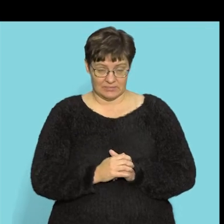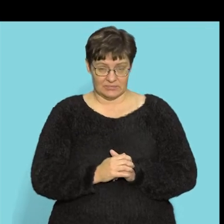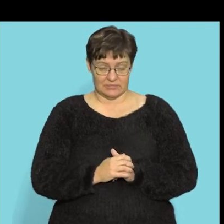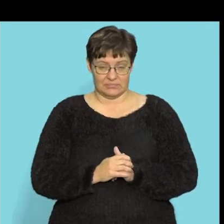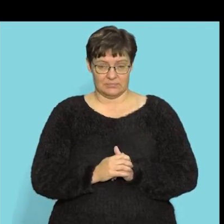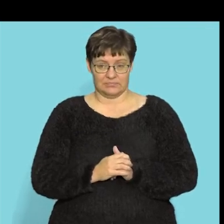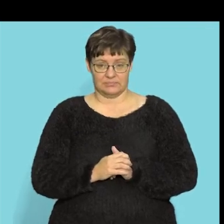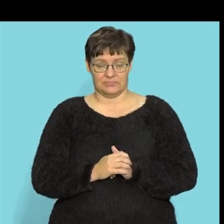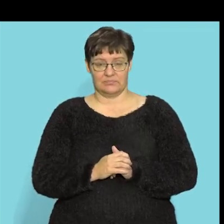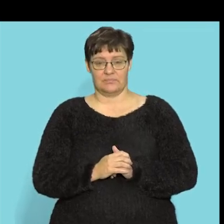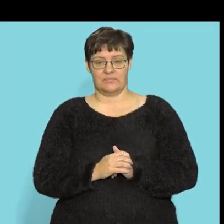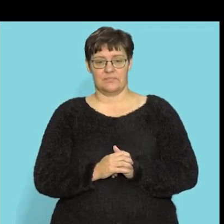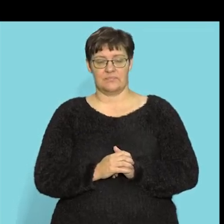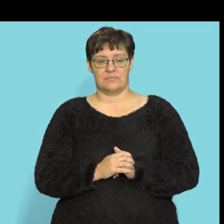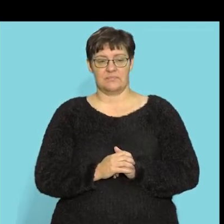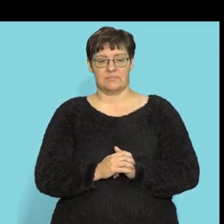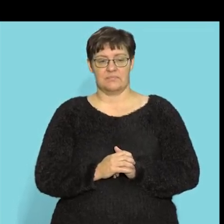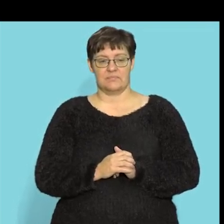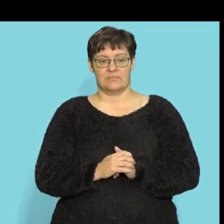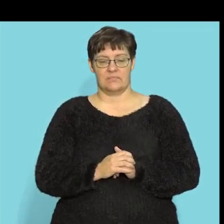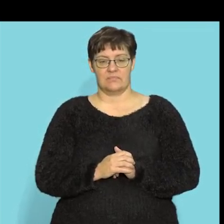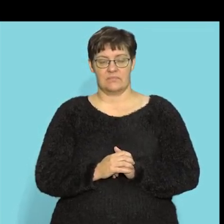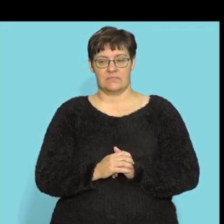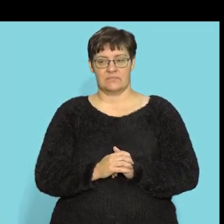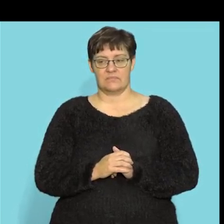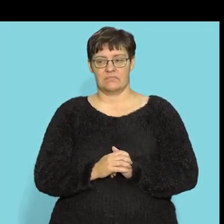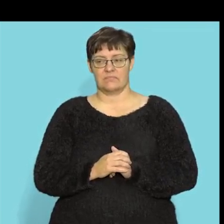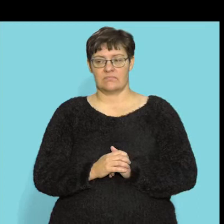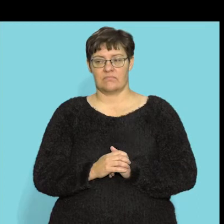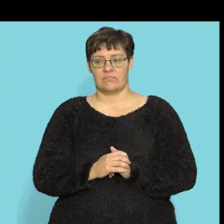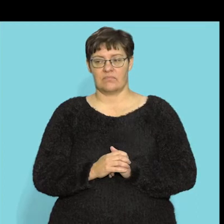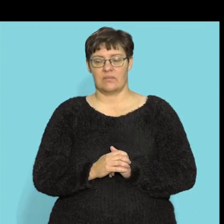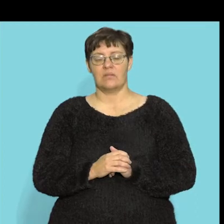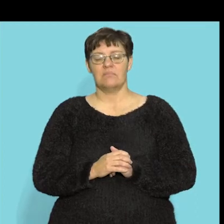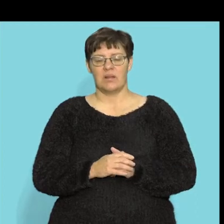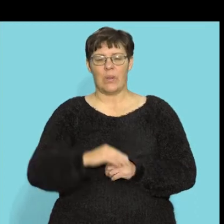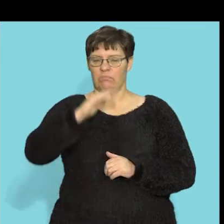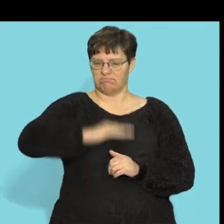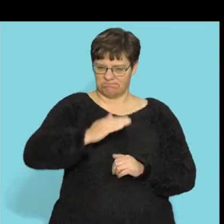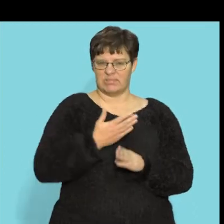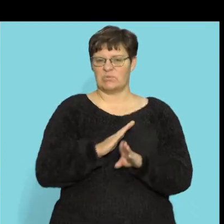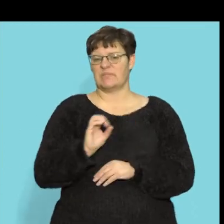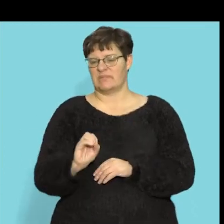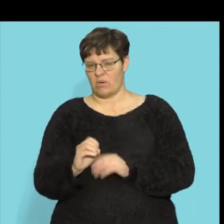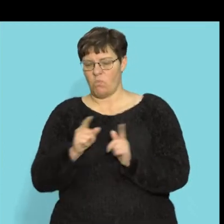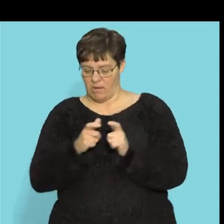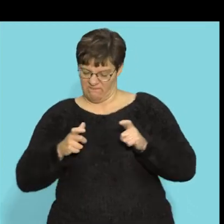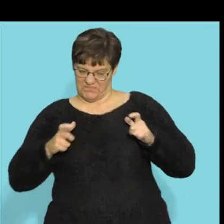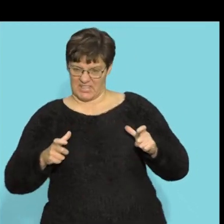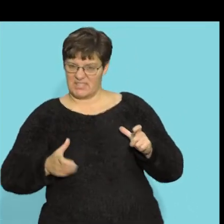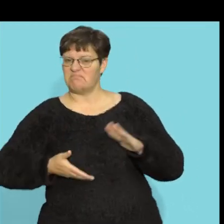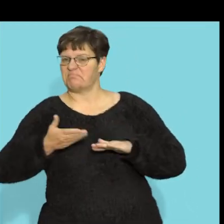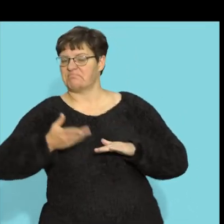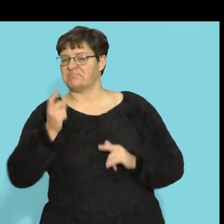line. It takes us to that, okay? So at a greater cross-sectional area, there is very low